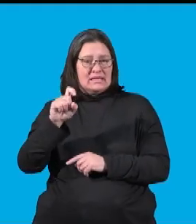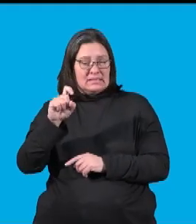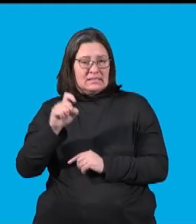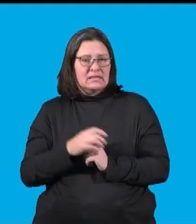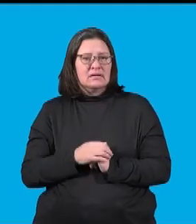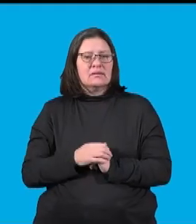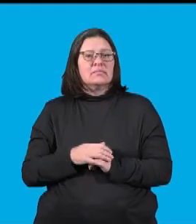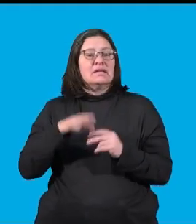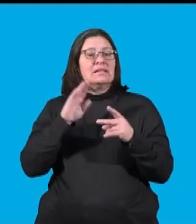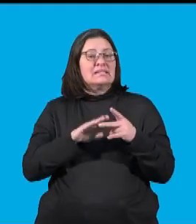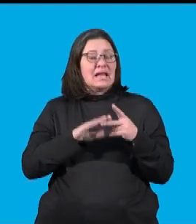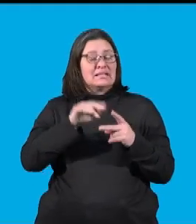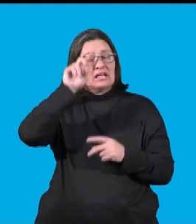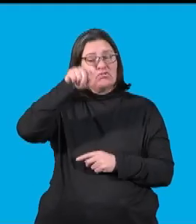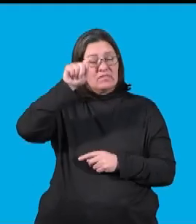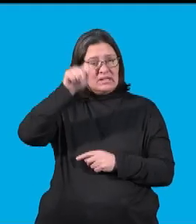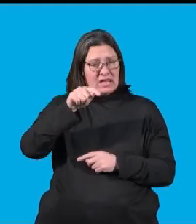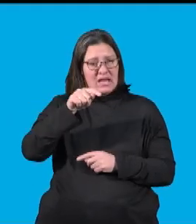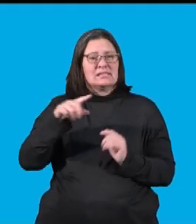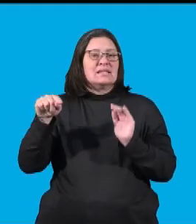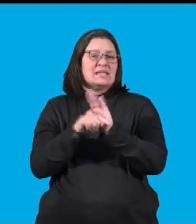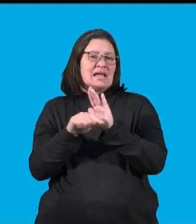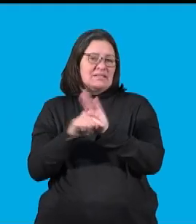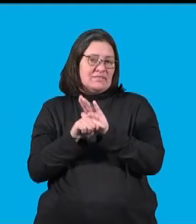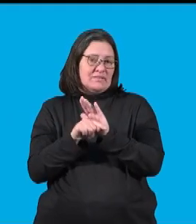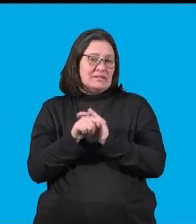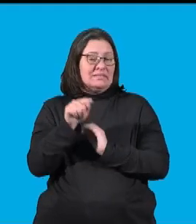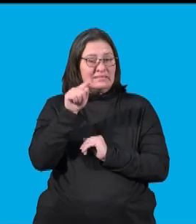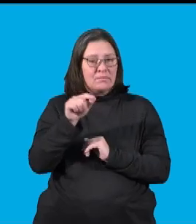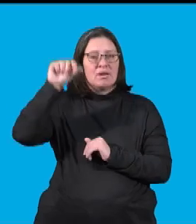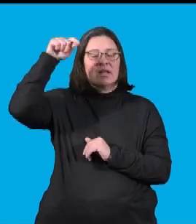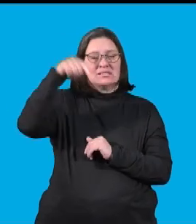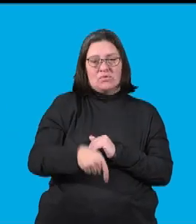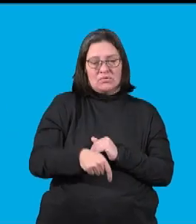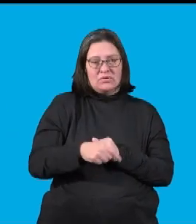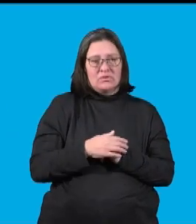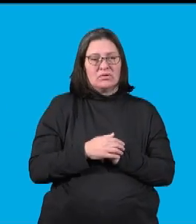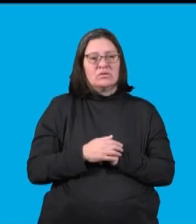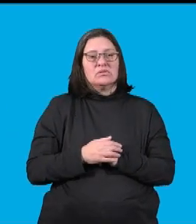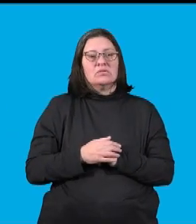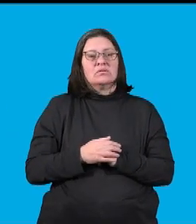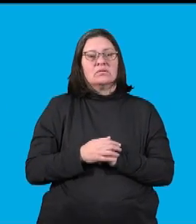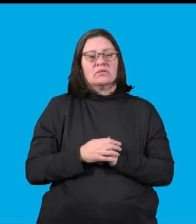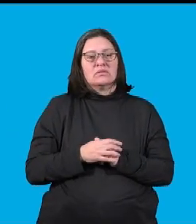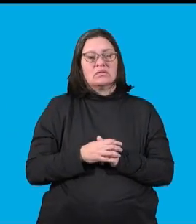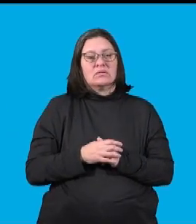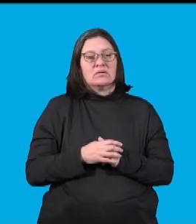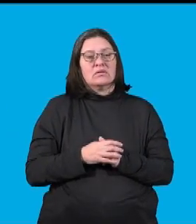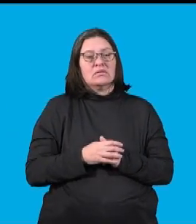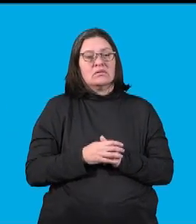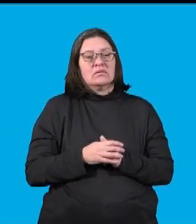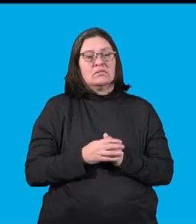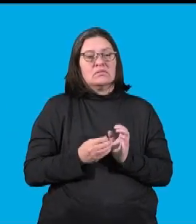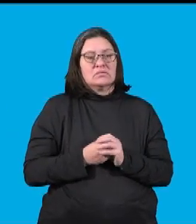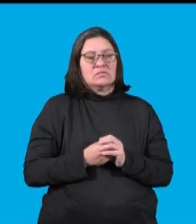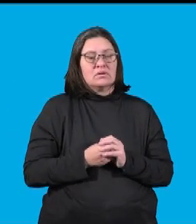second derivative is negative. That's where my graph will be concave down. So we find the first